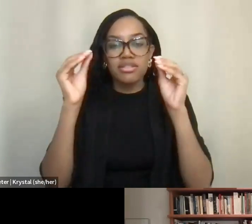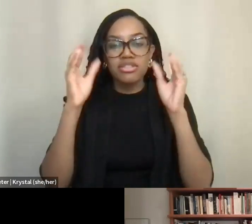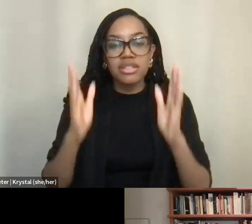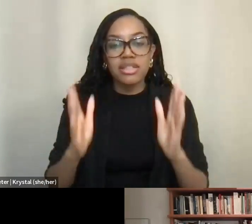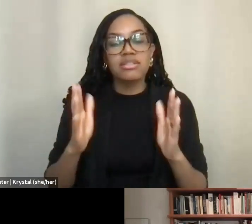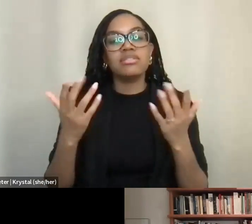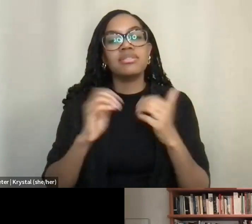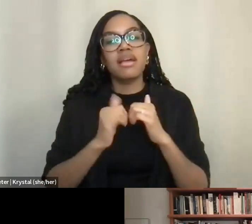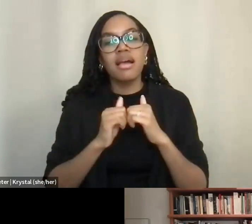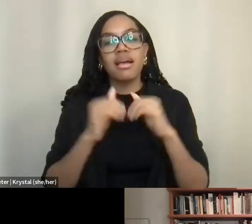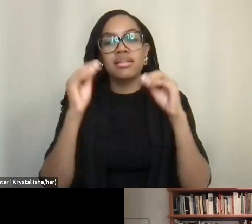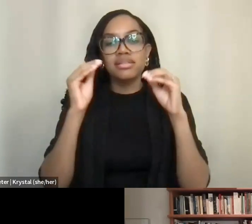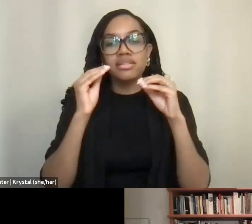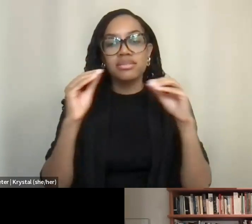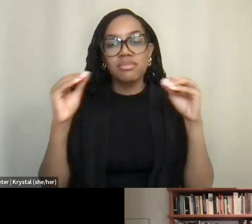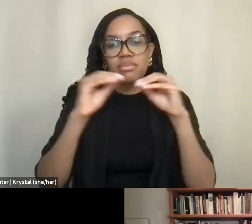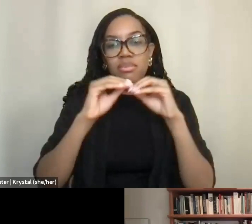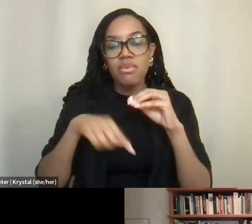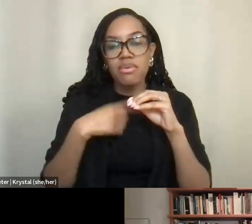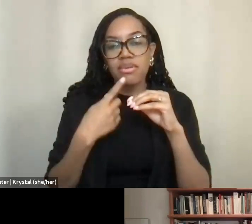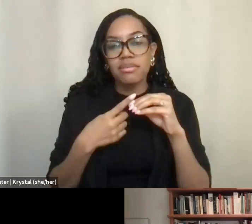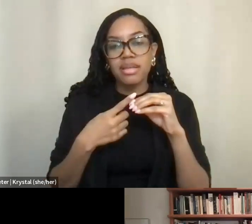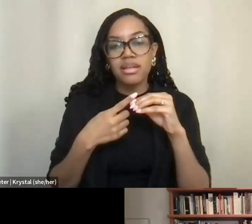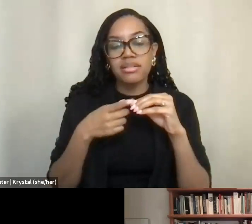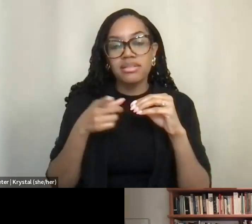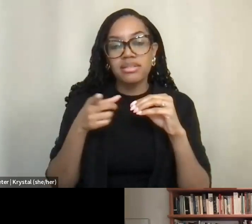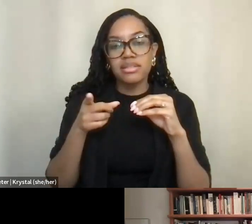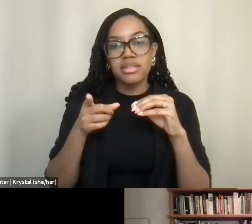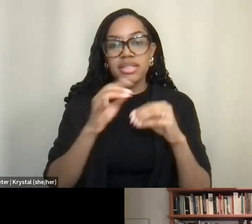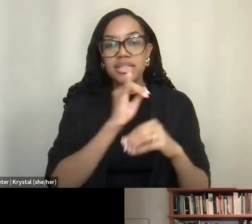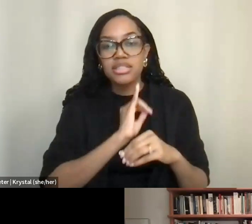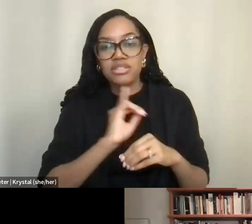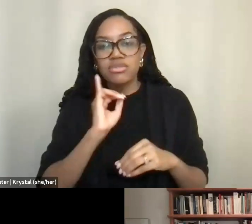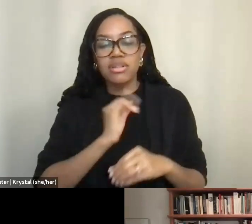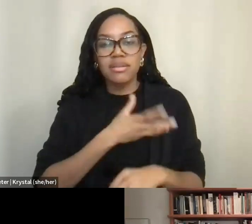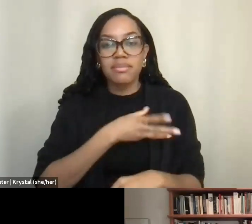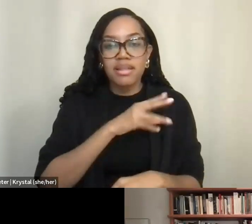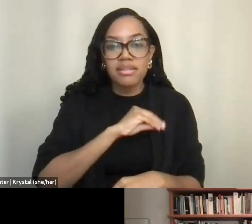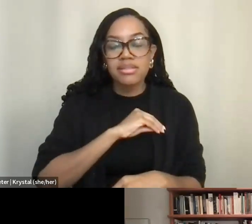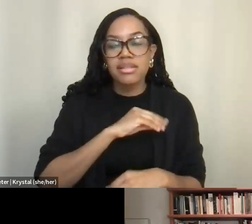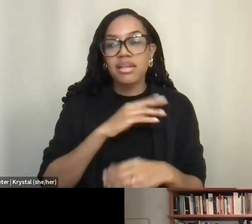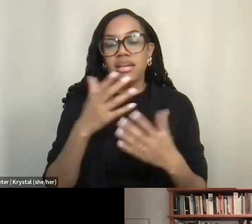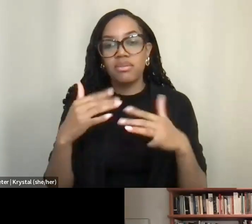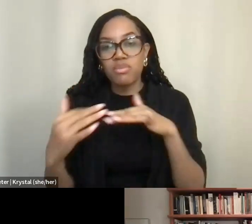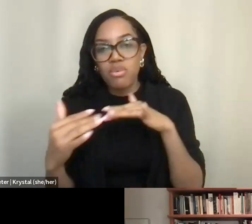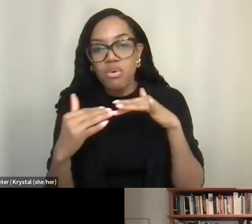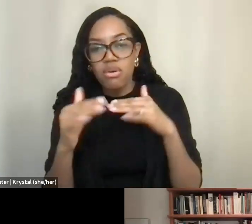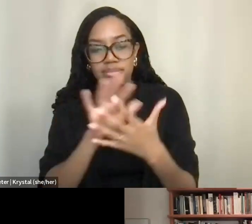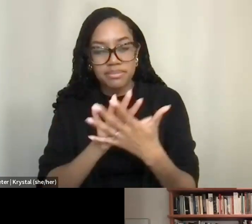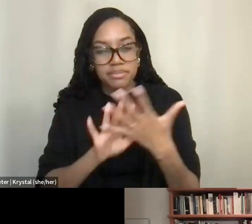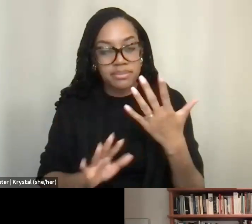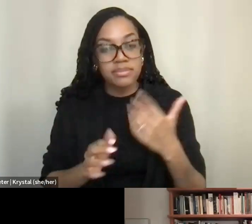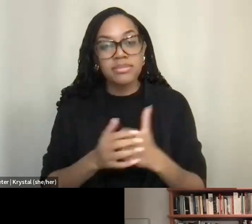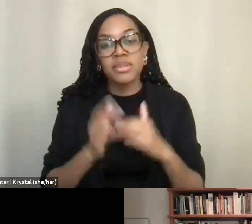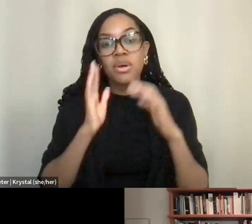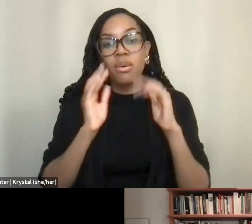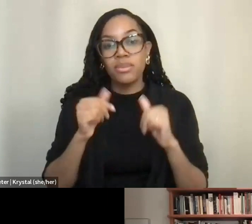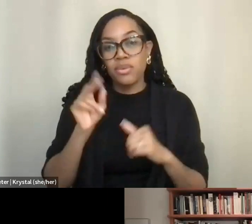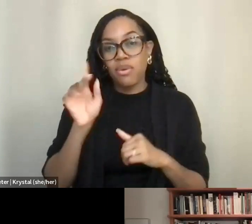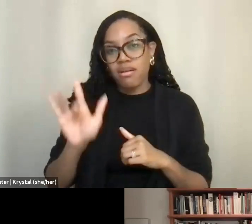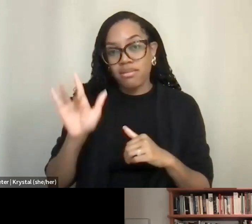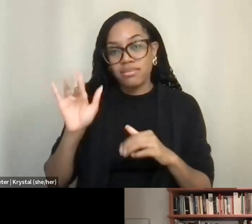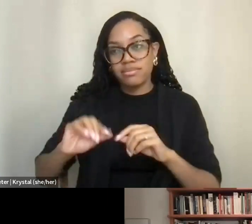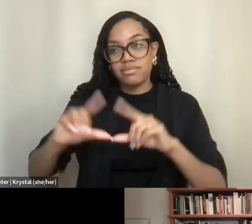to teach more about Israel, Palestine, and war. So we hope that you check that out.